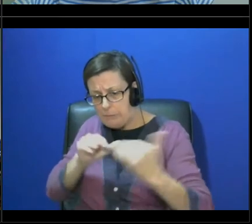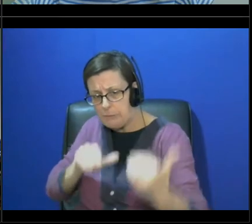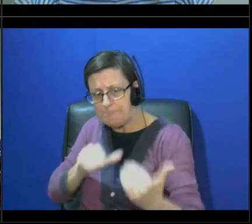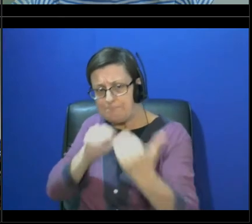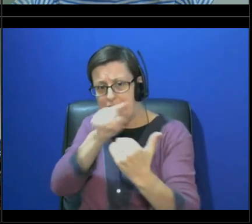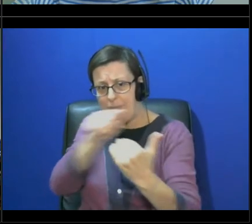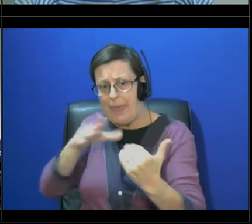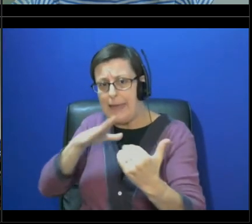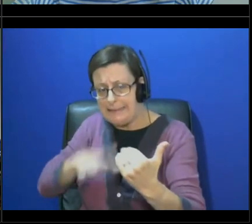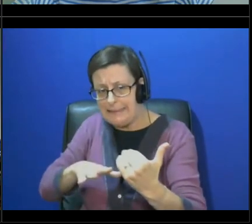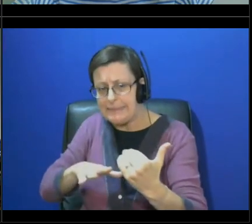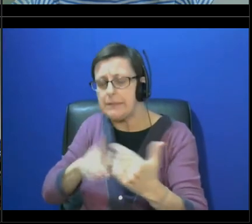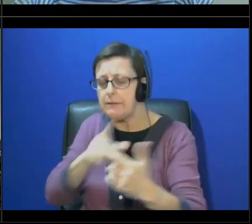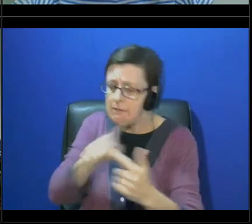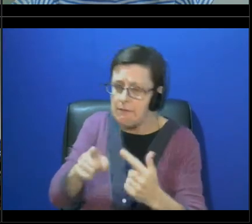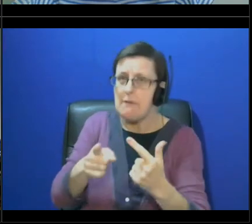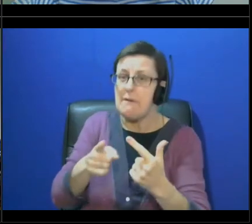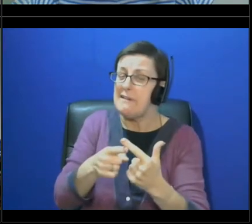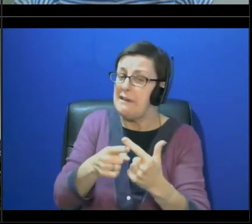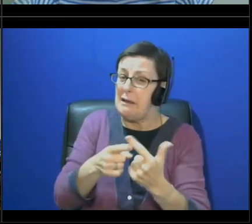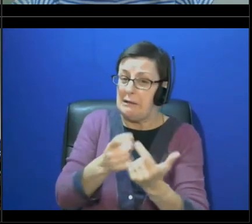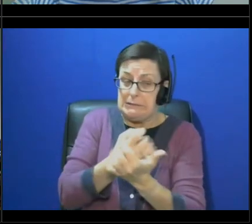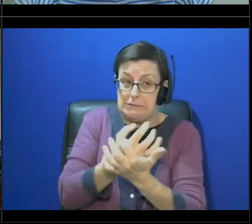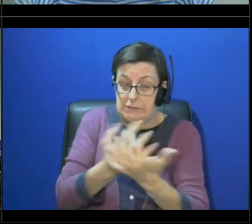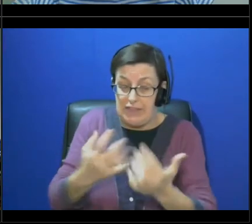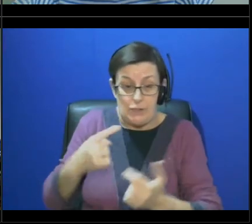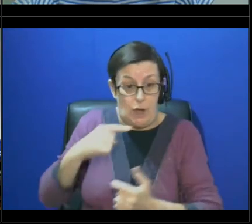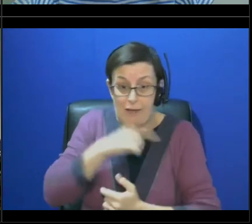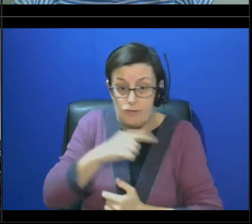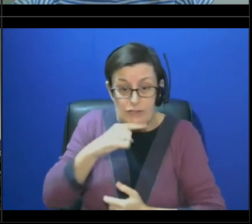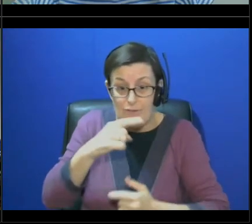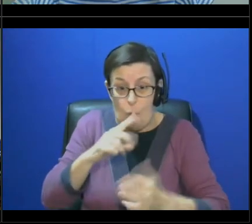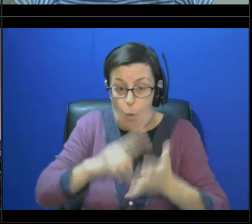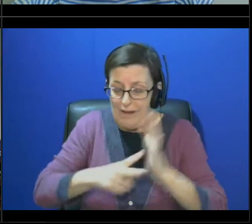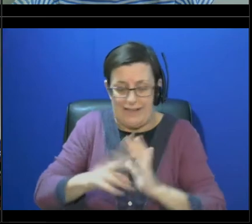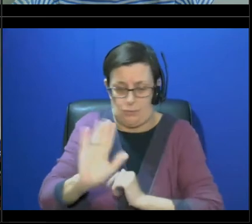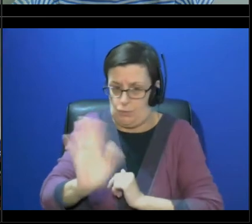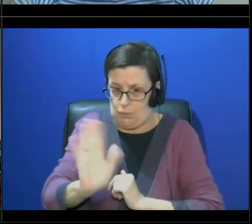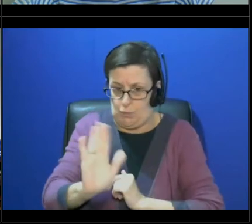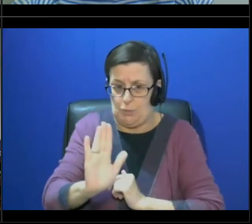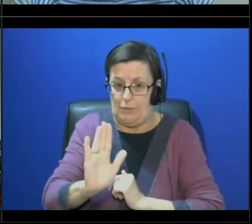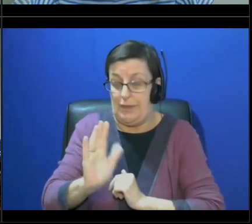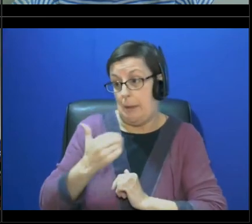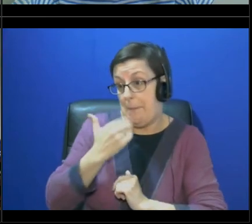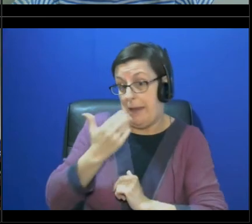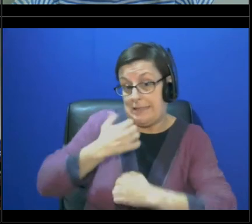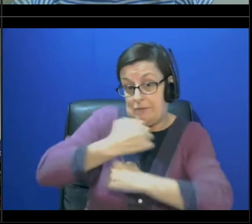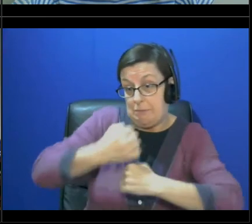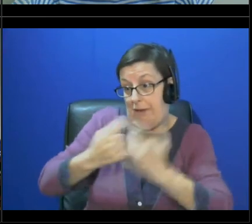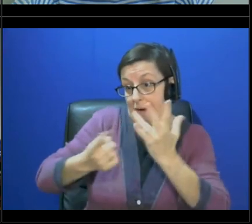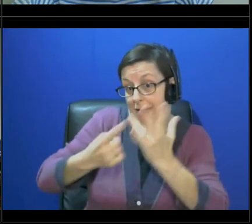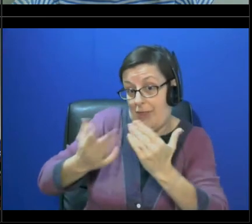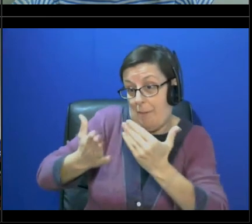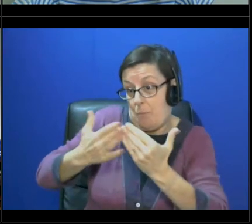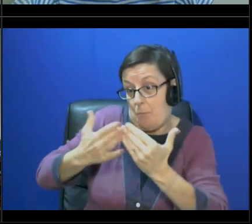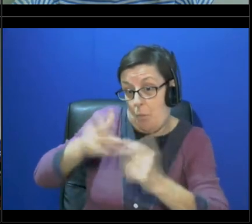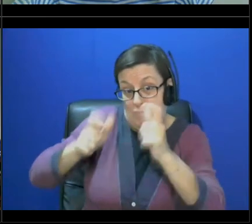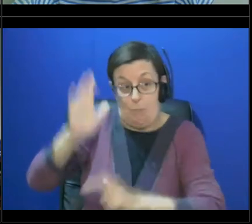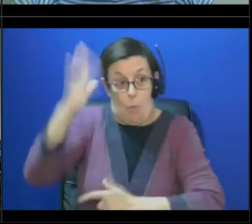well. There aren't hundreds of organisations, so there's plenty of room for others to be involved to